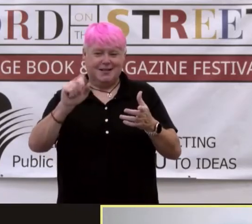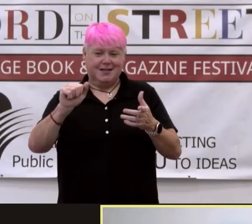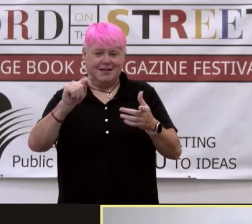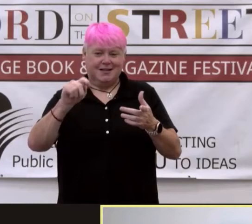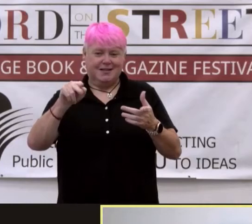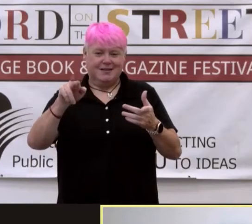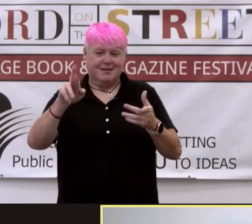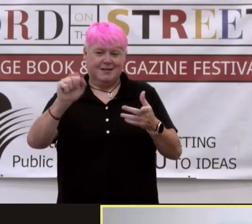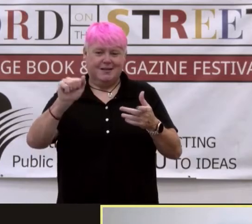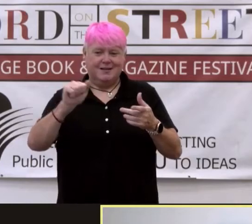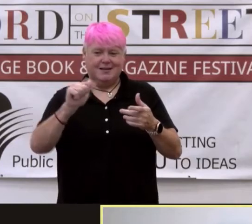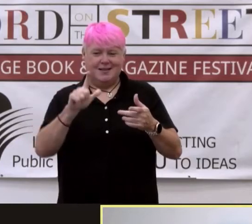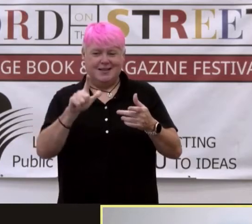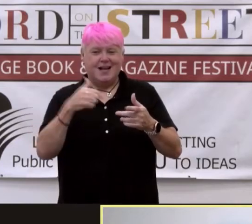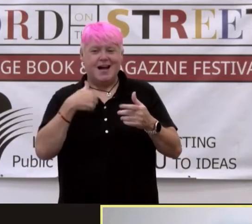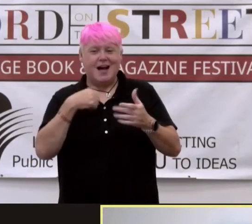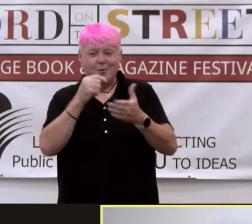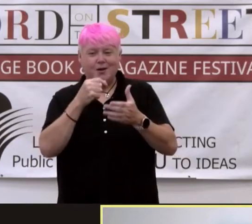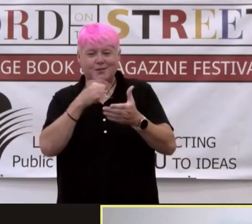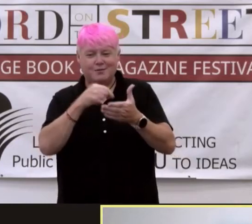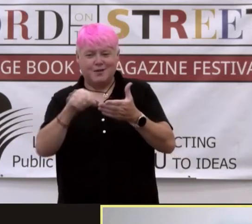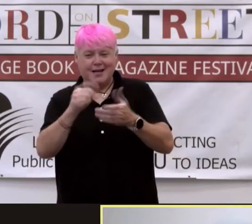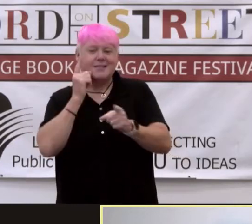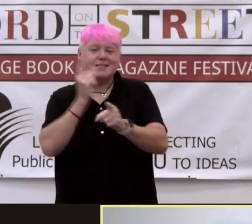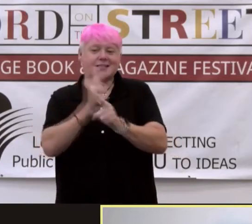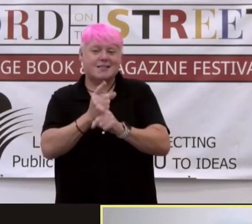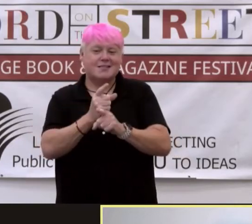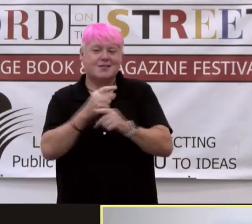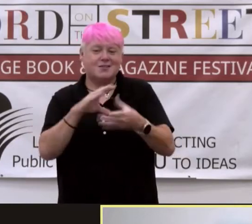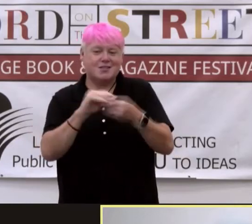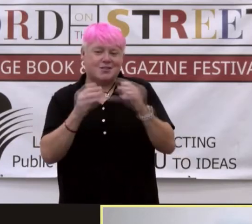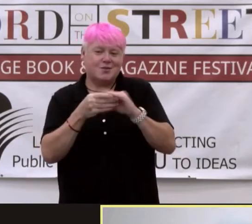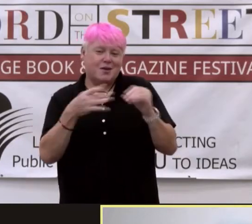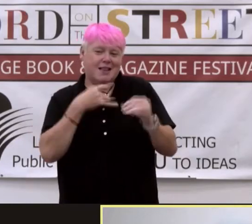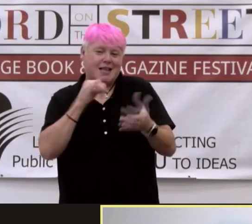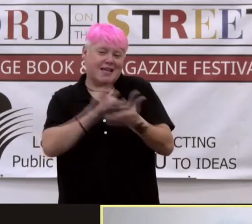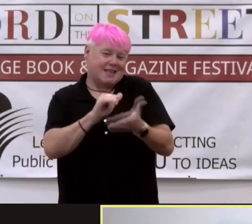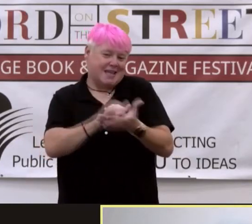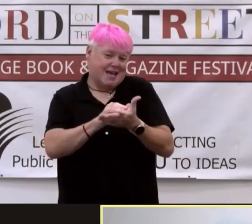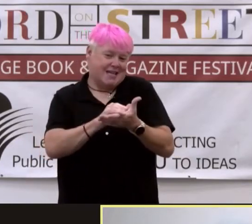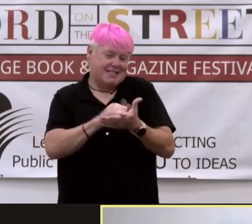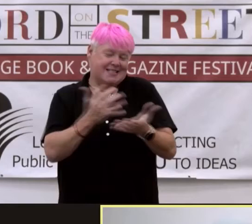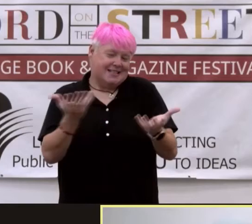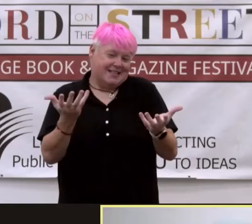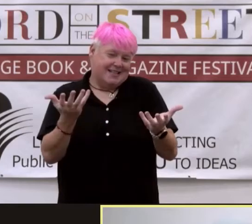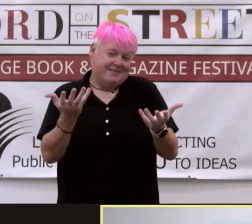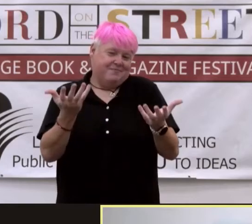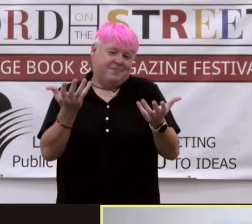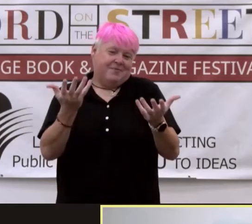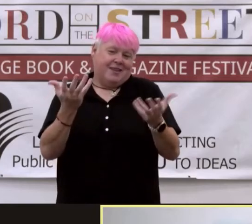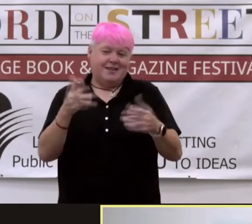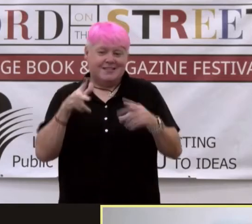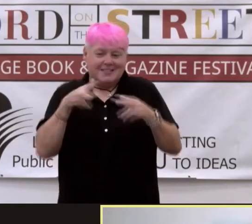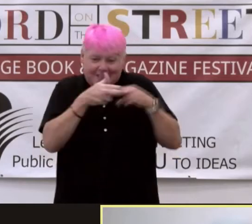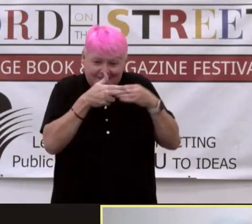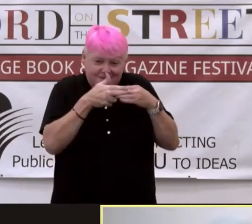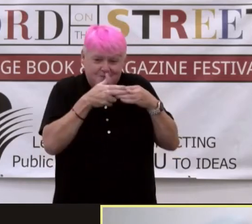write a sister story that is just that, like, intensely personal, profound, cutthroat, like just